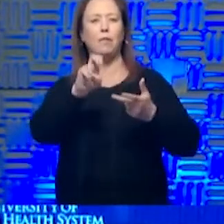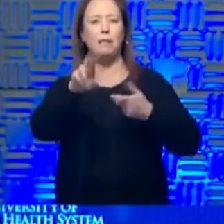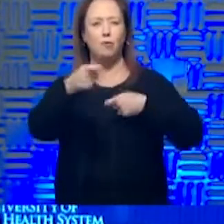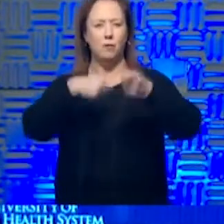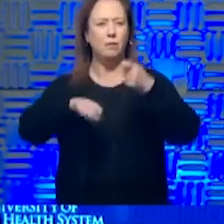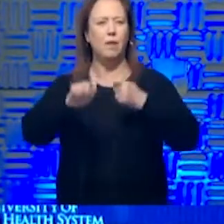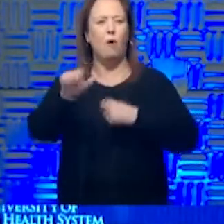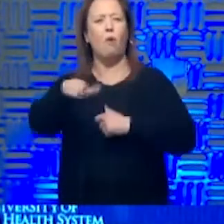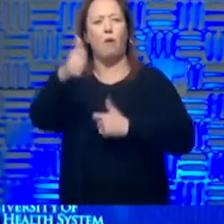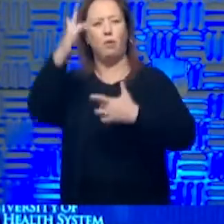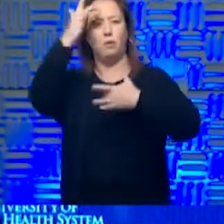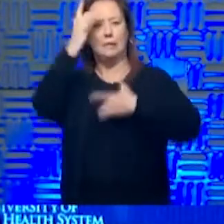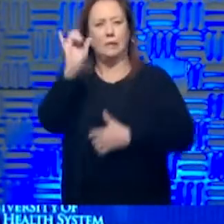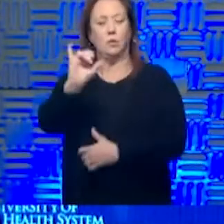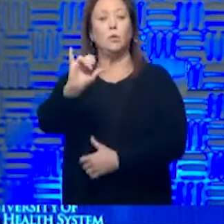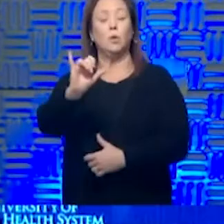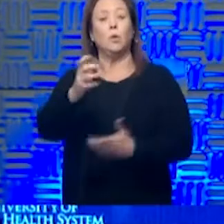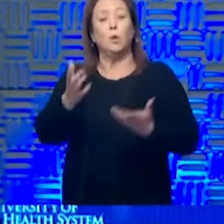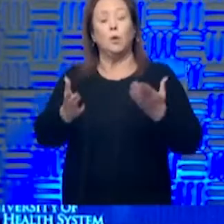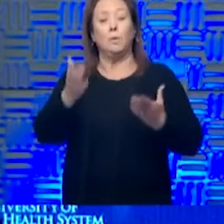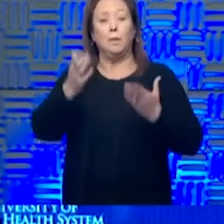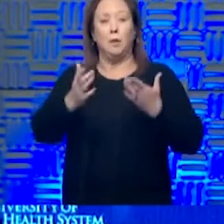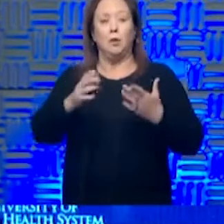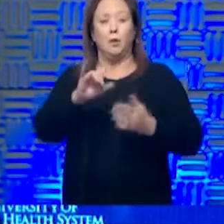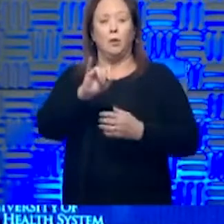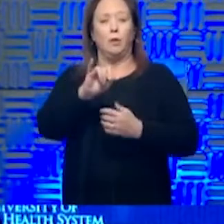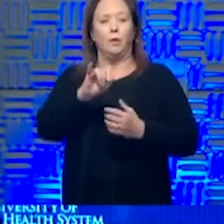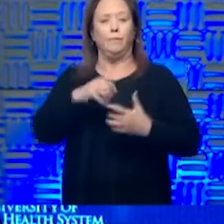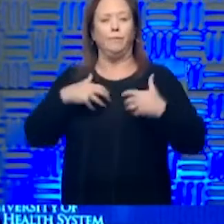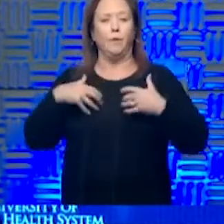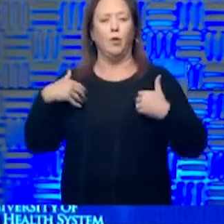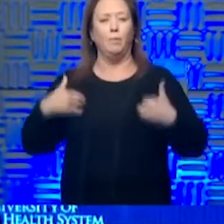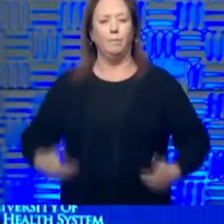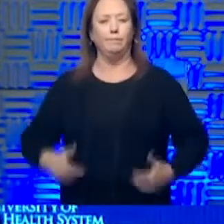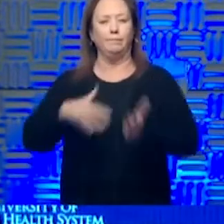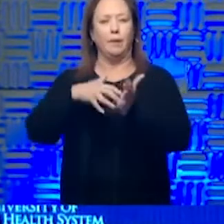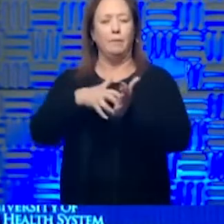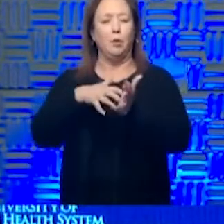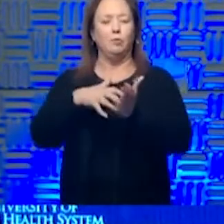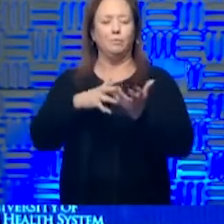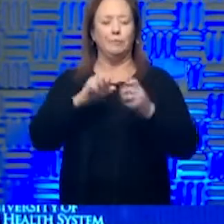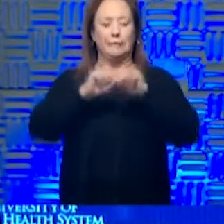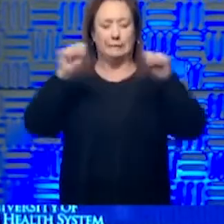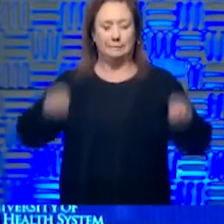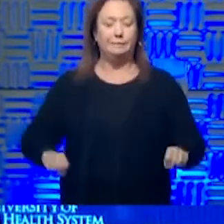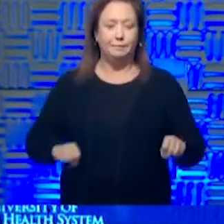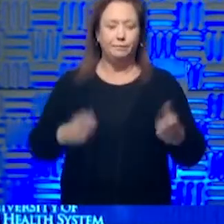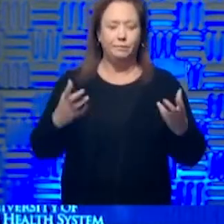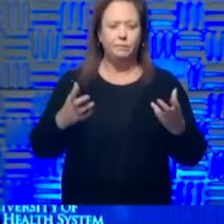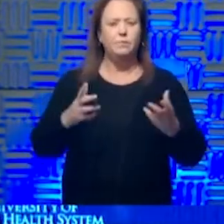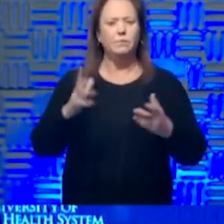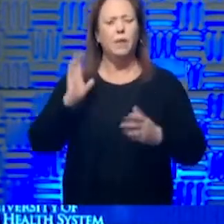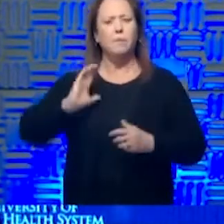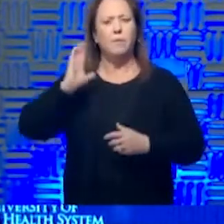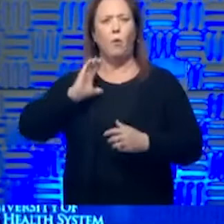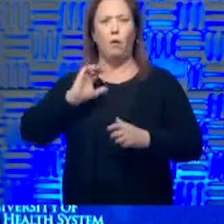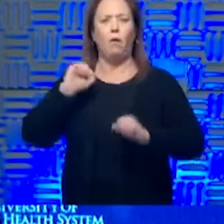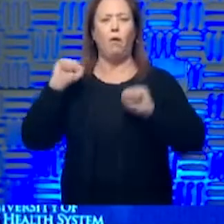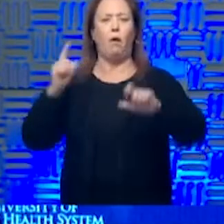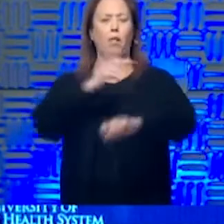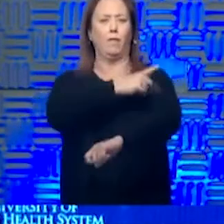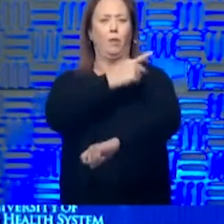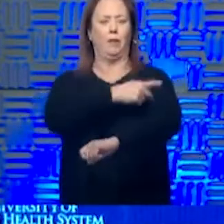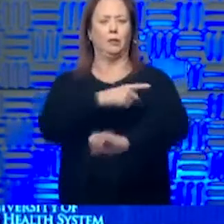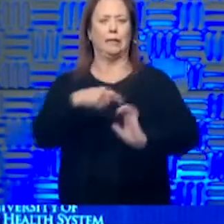diseases where you may be immunocompromised. We have not done drive-by. We did originally to all of our patients who